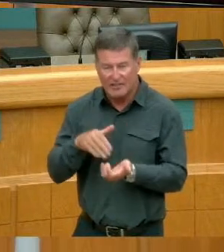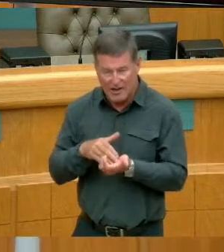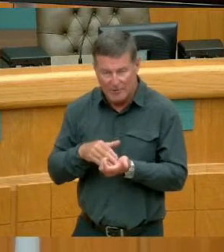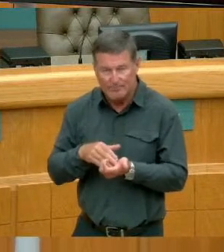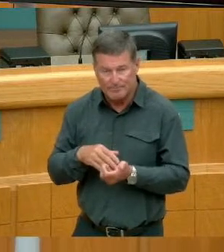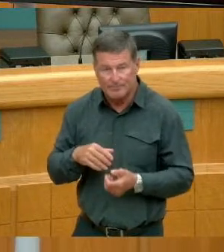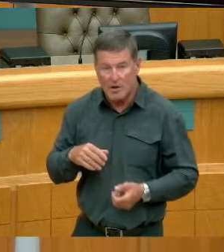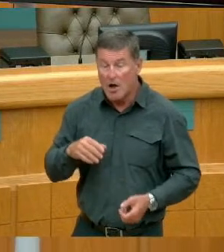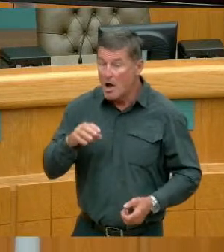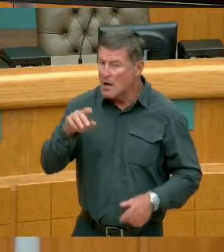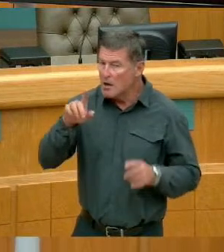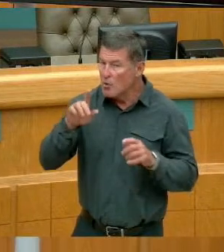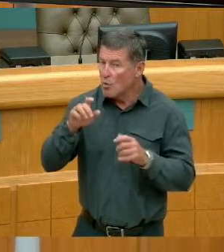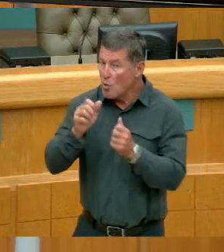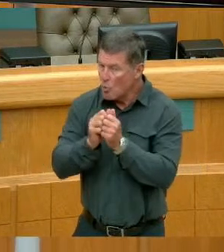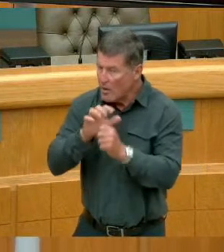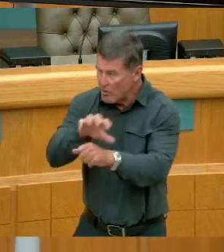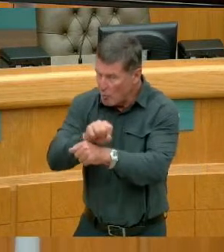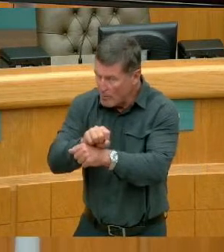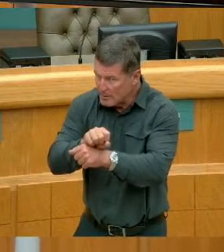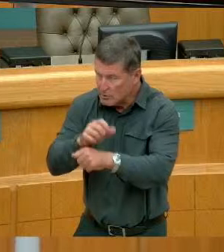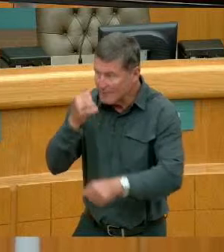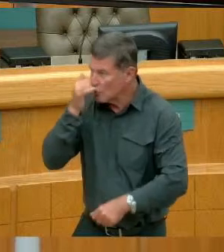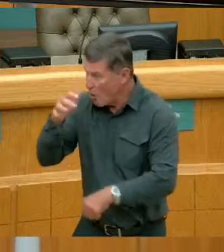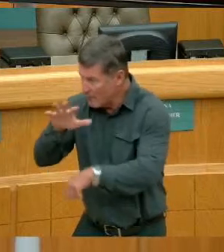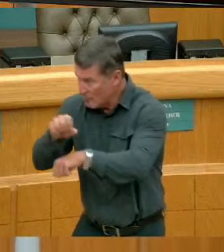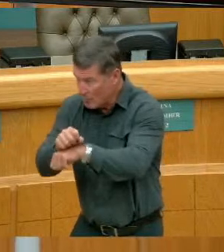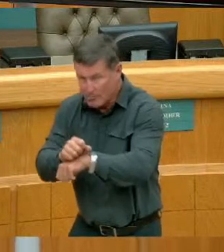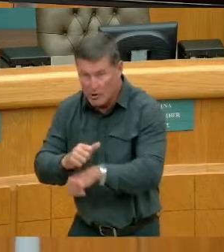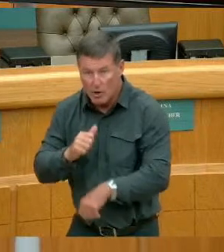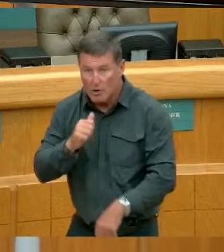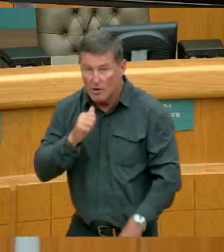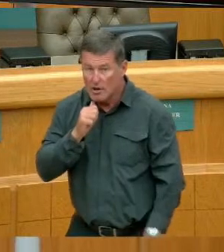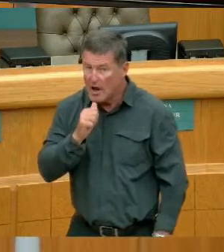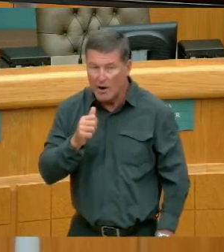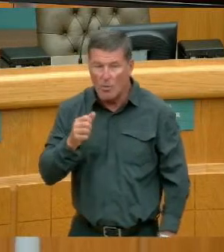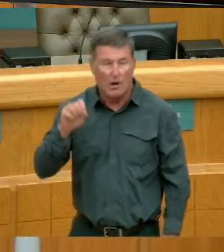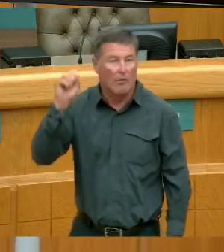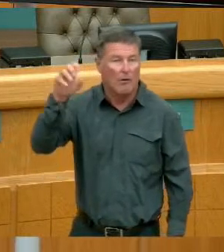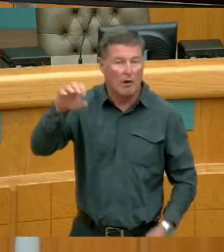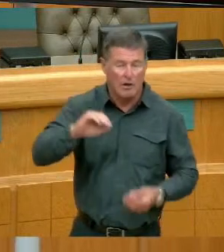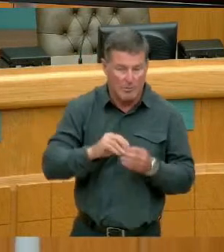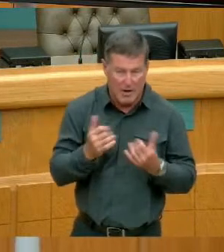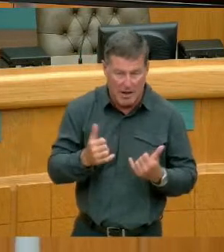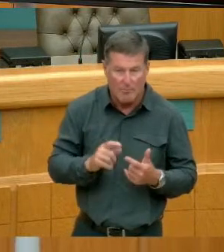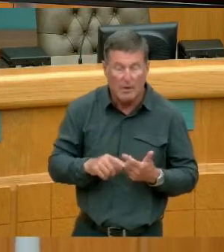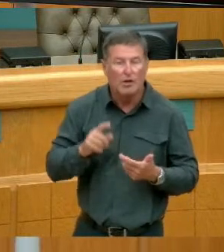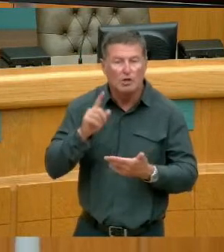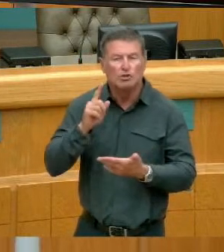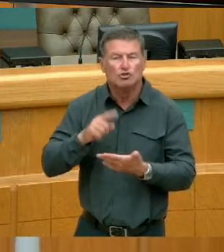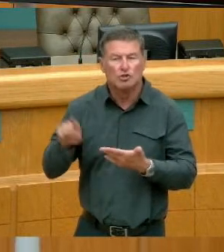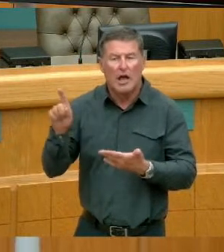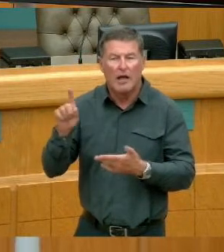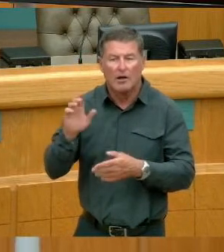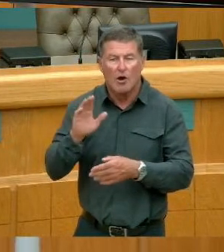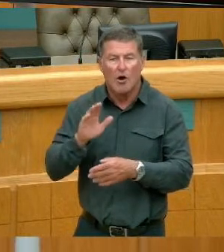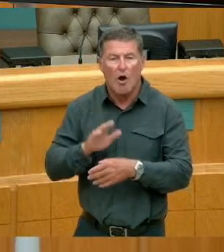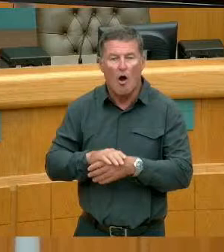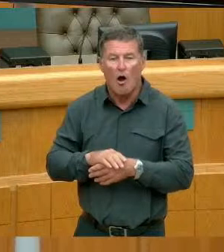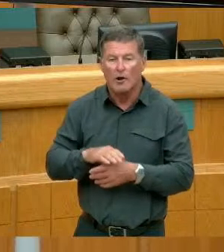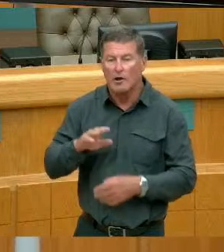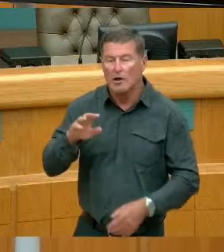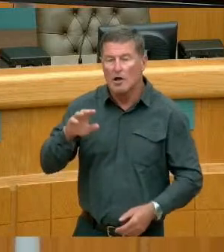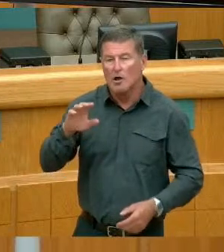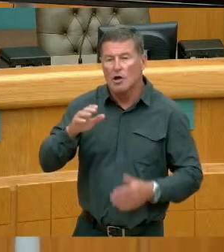Friday. There's a number to call them. I don't want to read it out here, but you could check Amistad Community Health